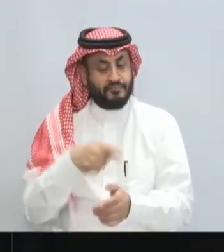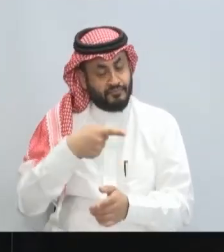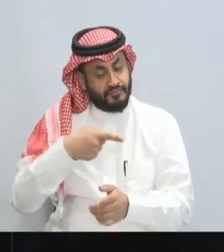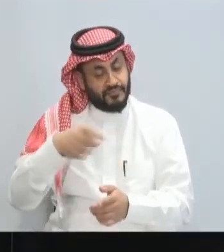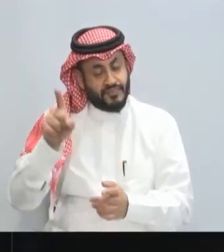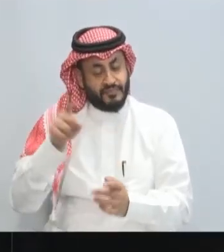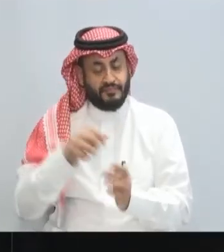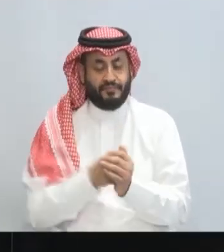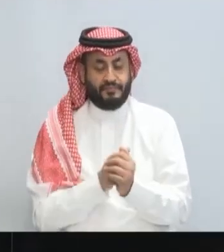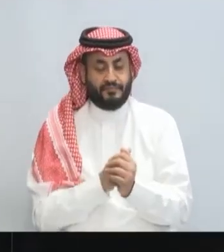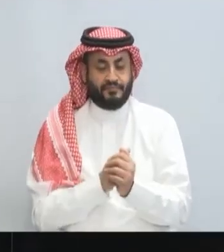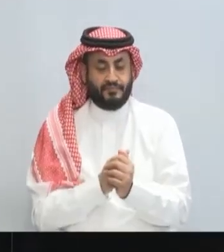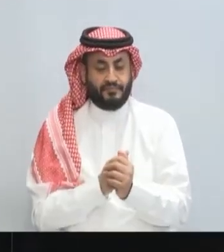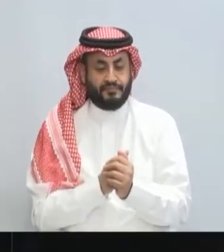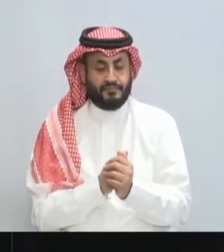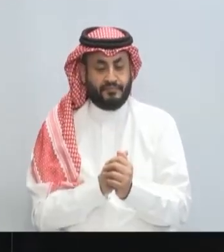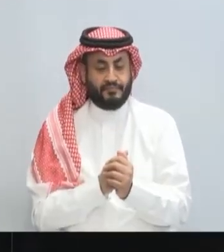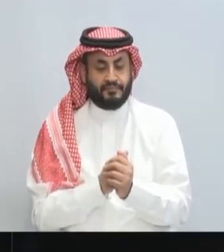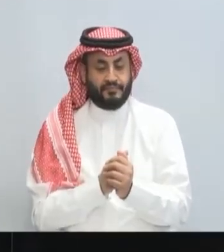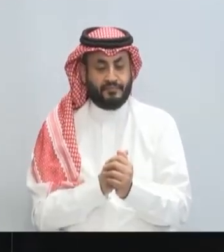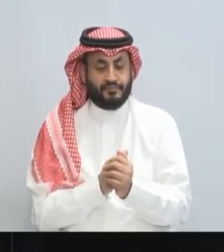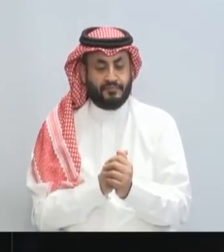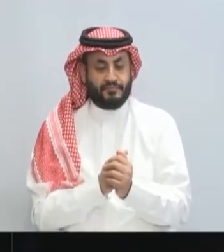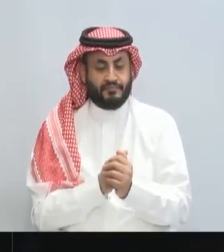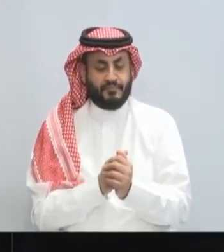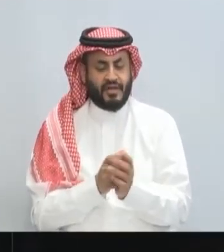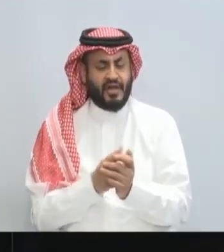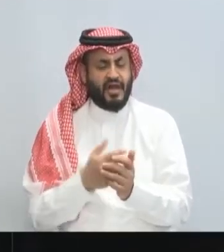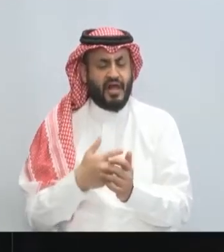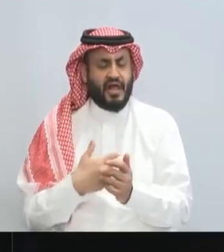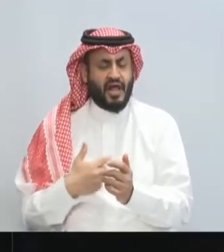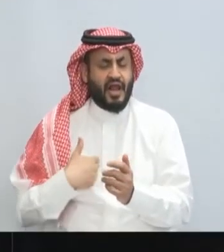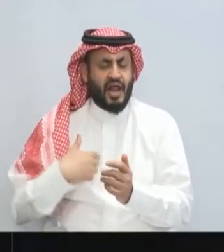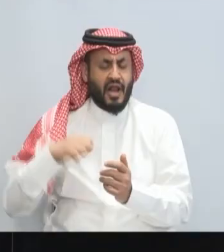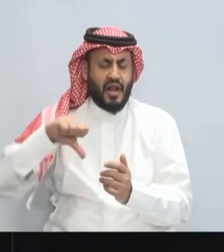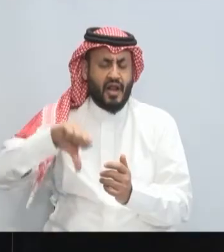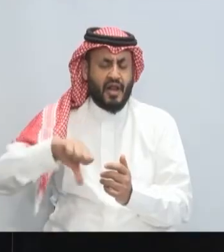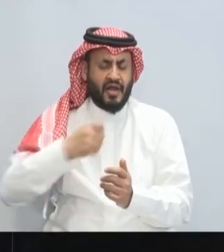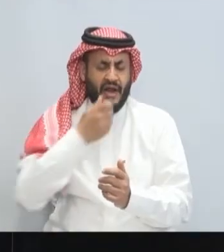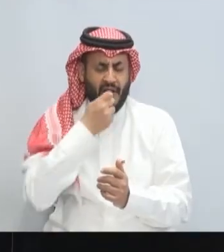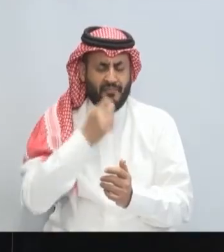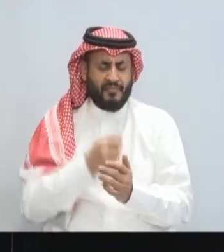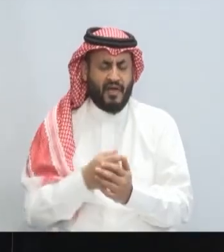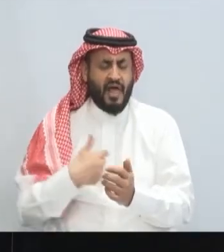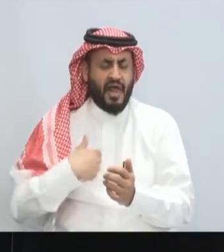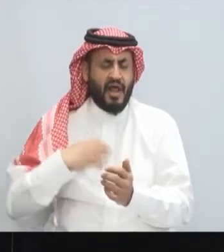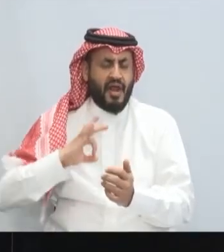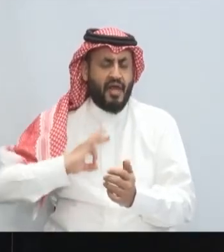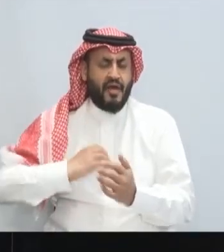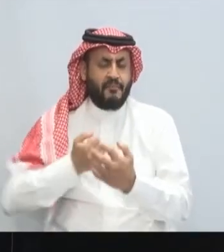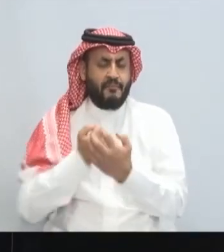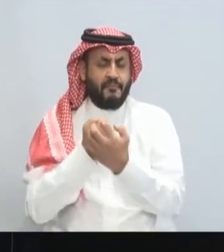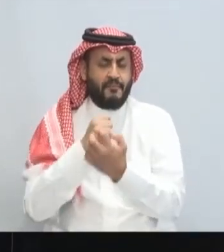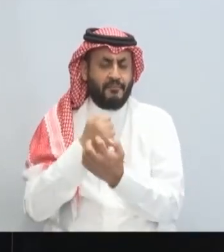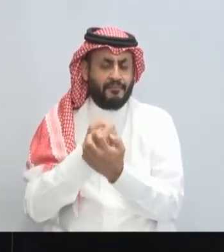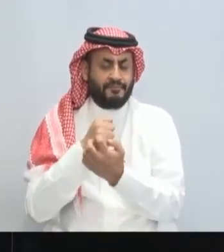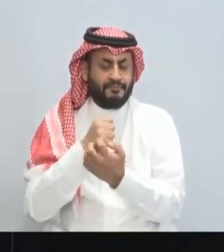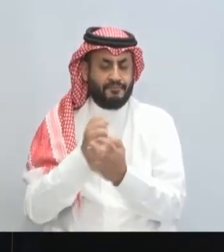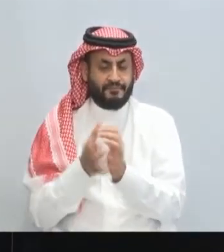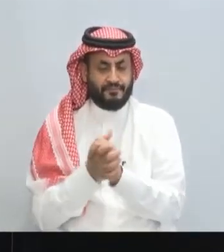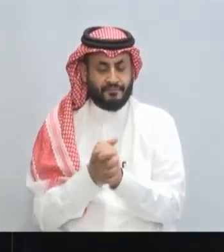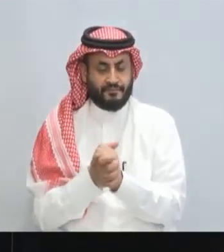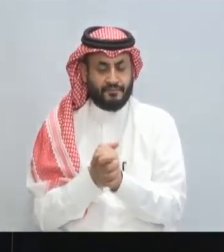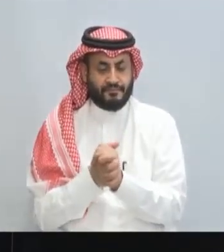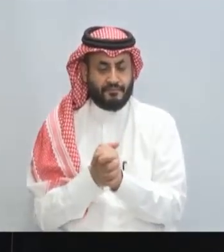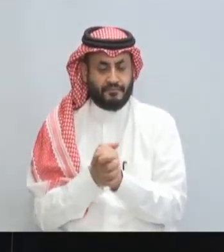says that I don't like lemon. I like oranges. I don't